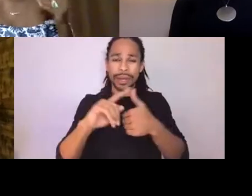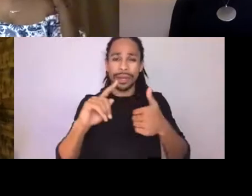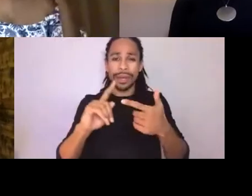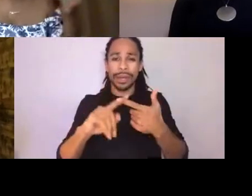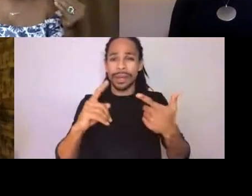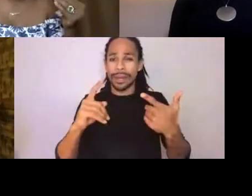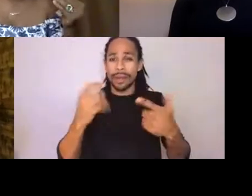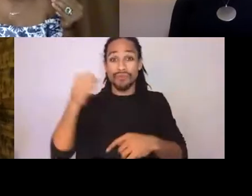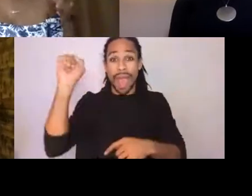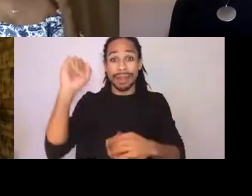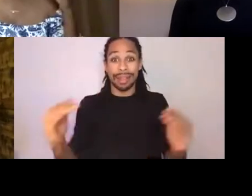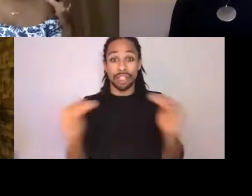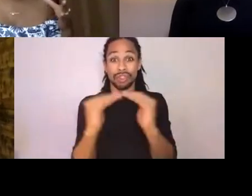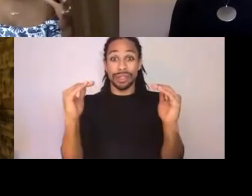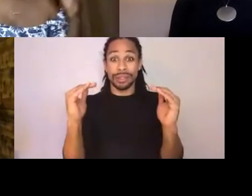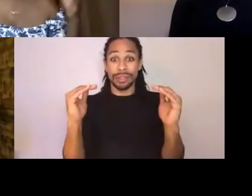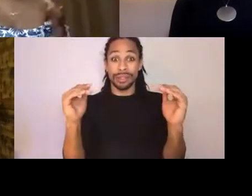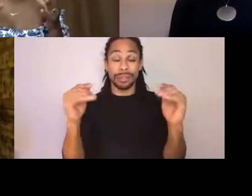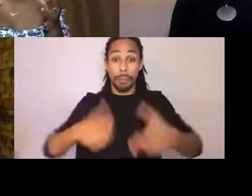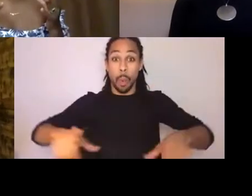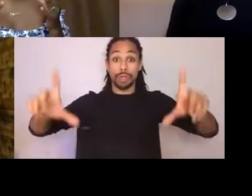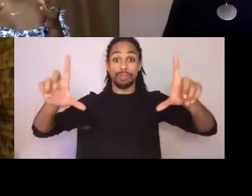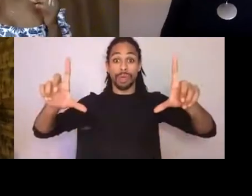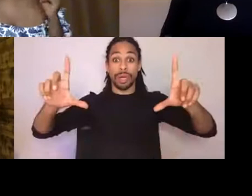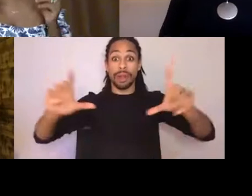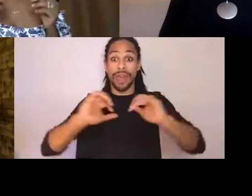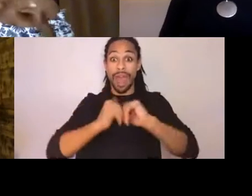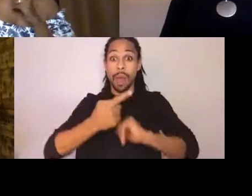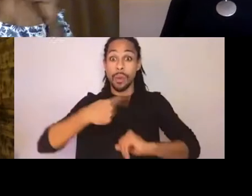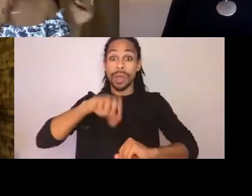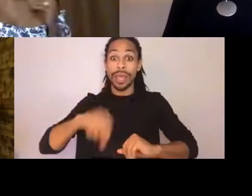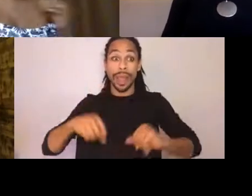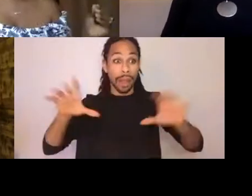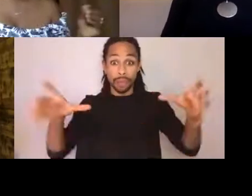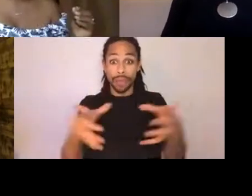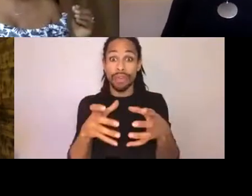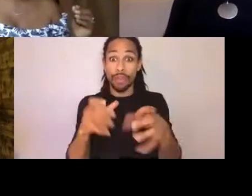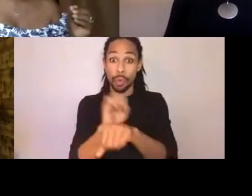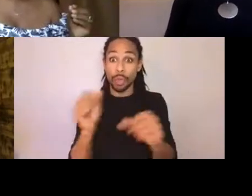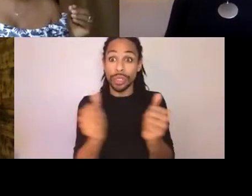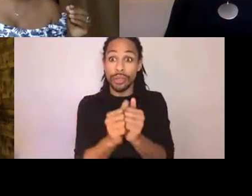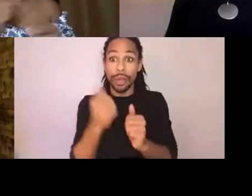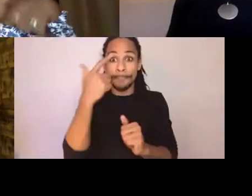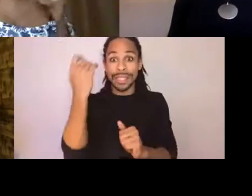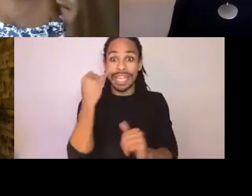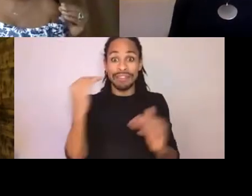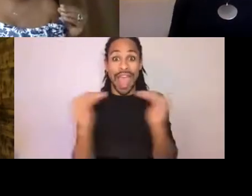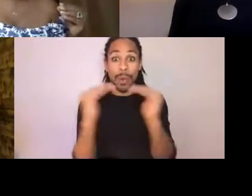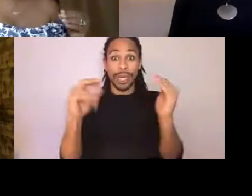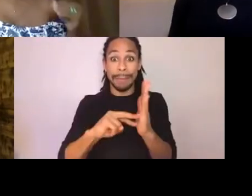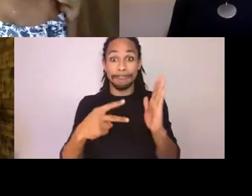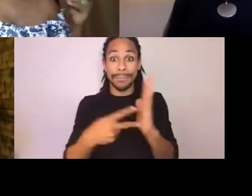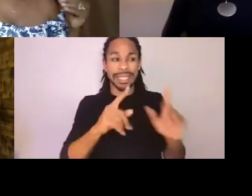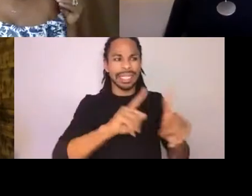just portrait of how we can come together. Because if equity means different things to different people, if